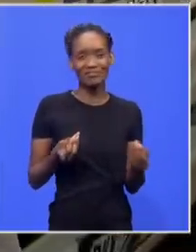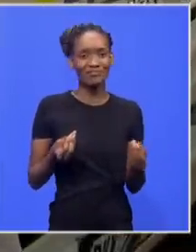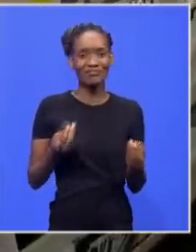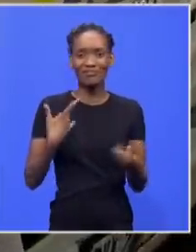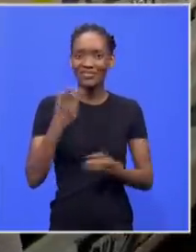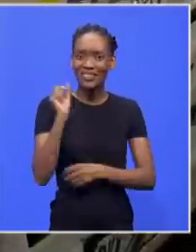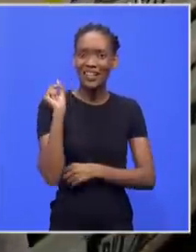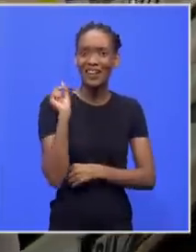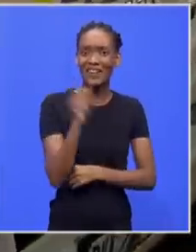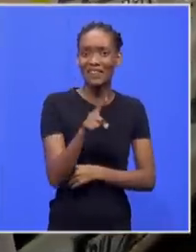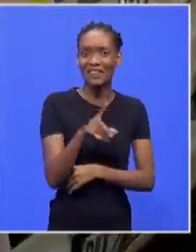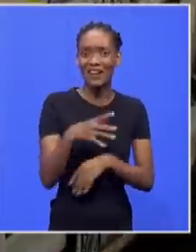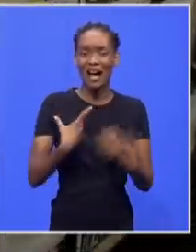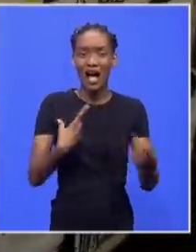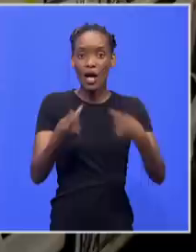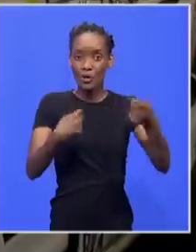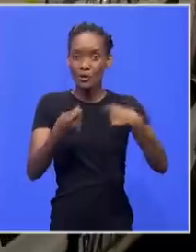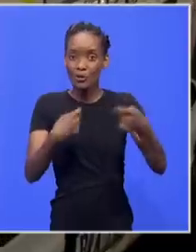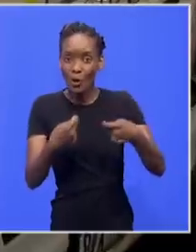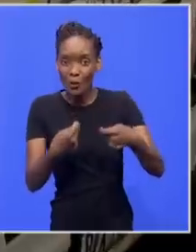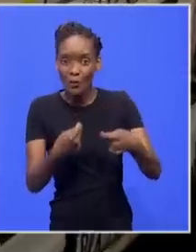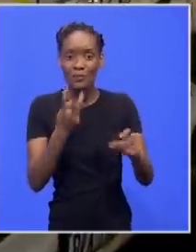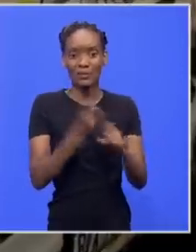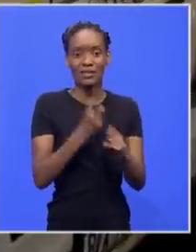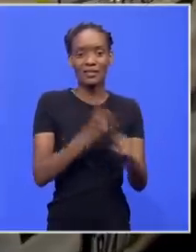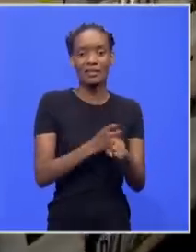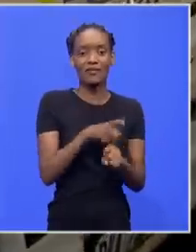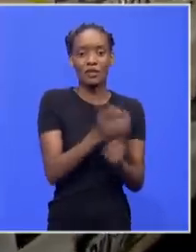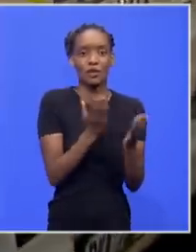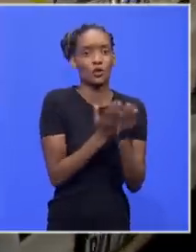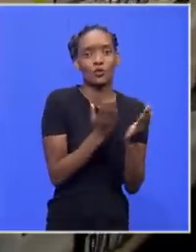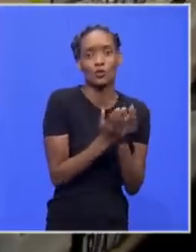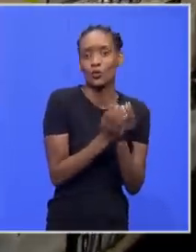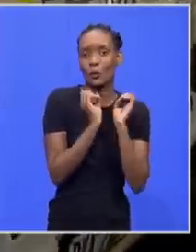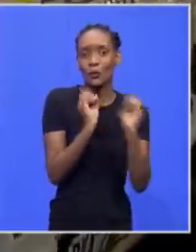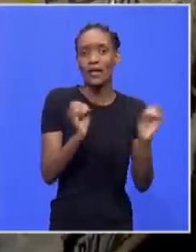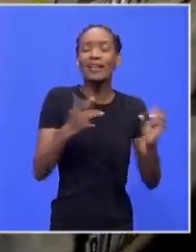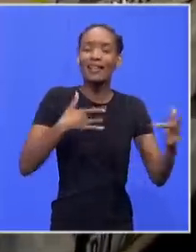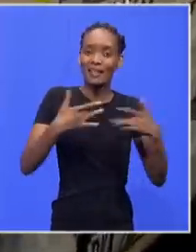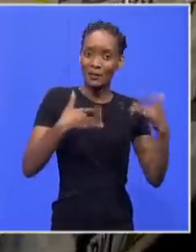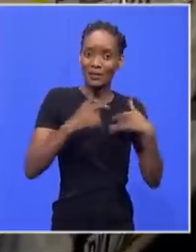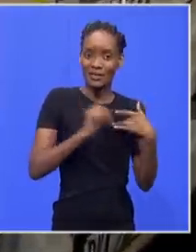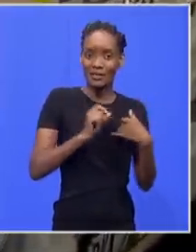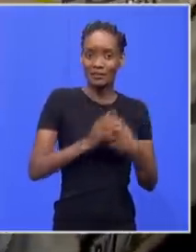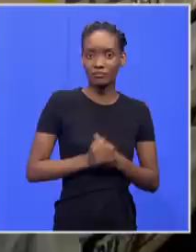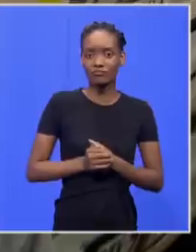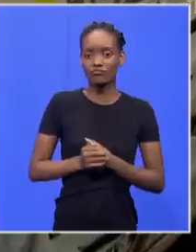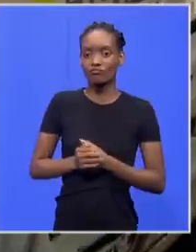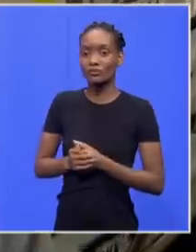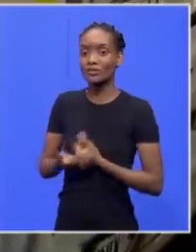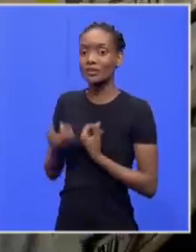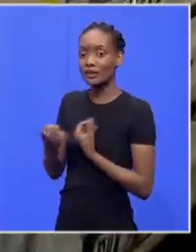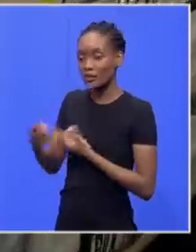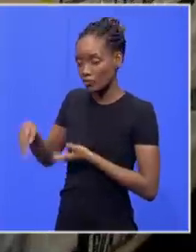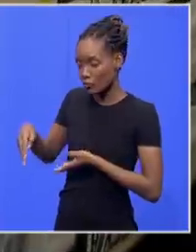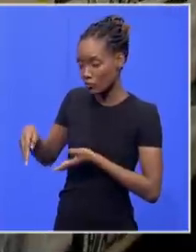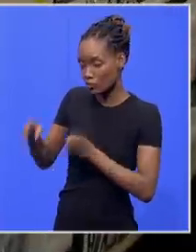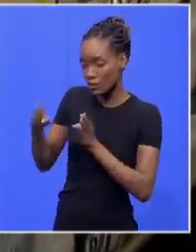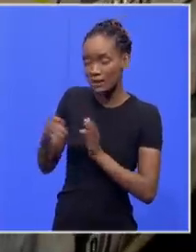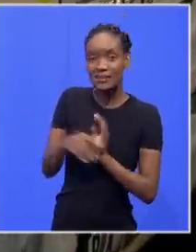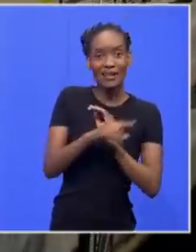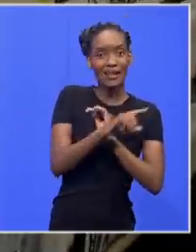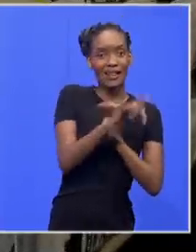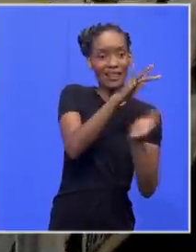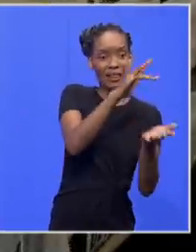for people to get to shops. And the children also don't go to school. And that's a very big concern. Could it be worse than what we see here on the pavements